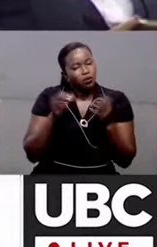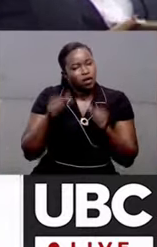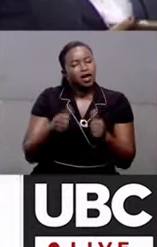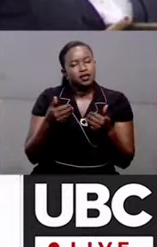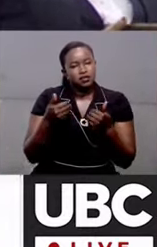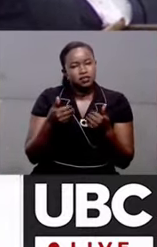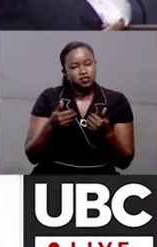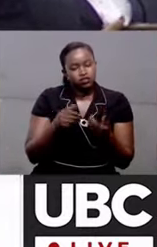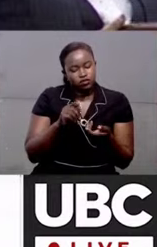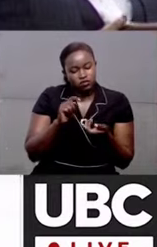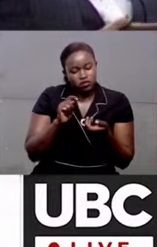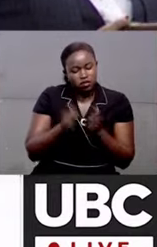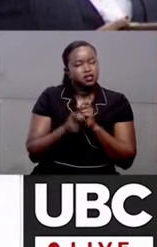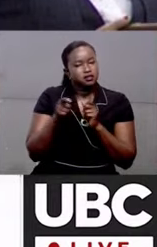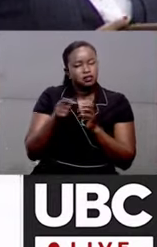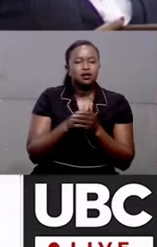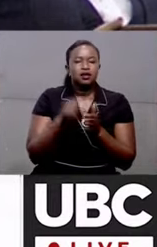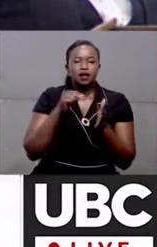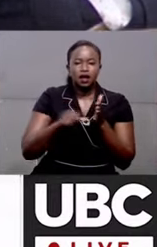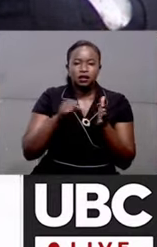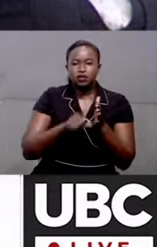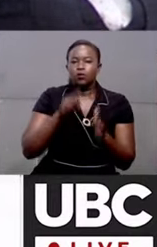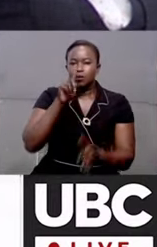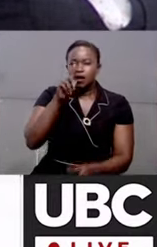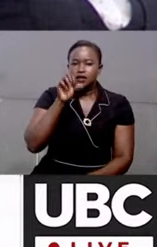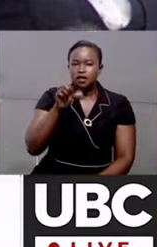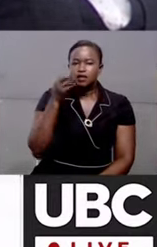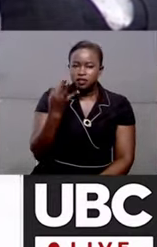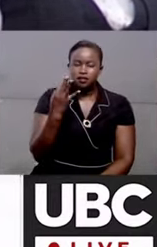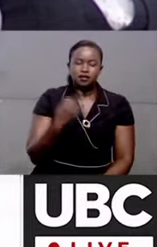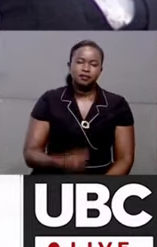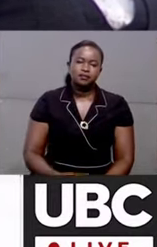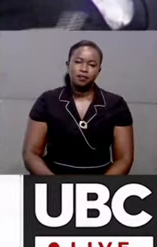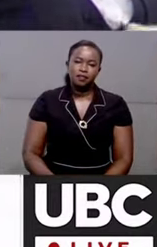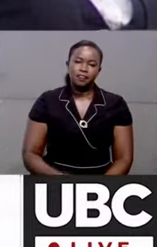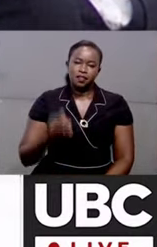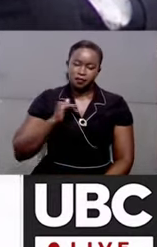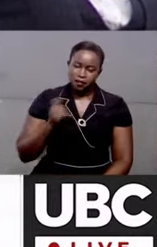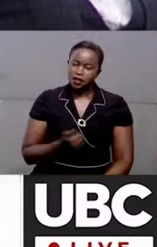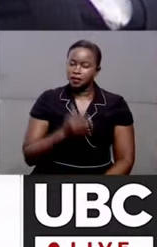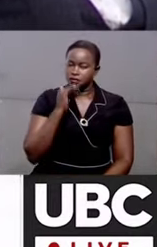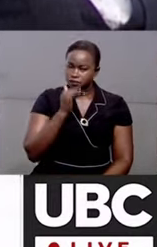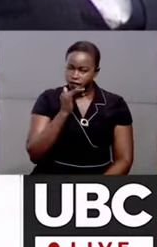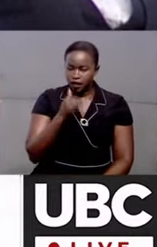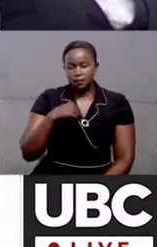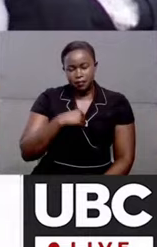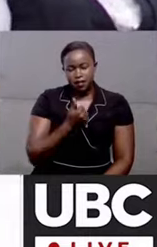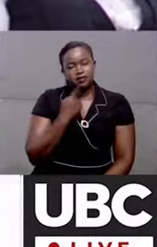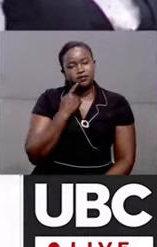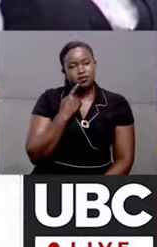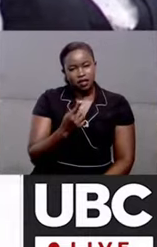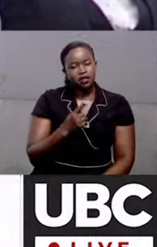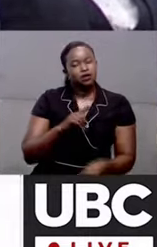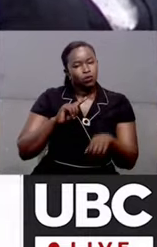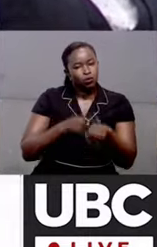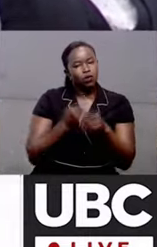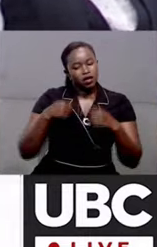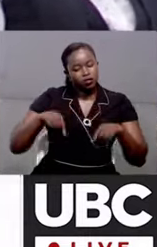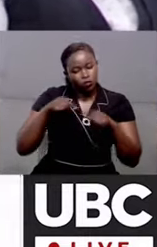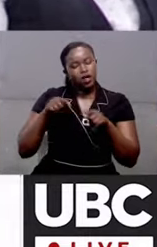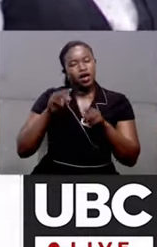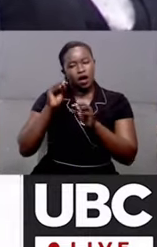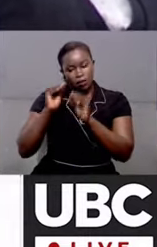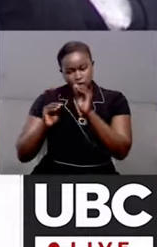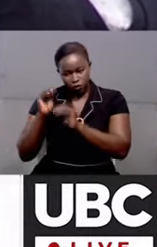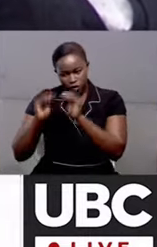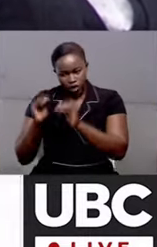this corrected under Article 193? Madam Speaker, I did mention that when we are appropriating,